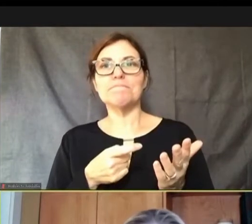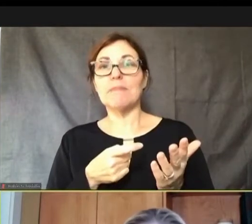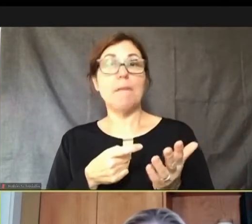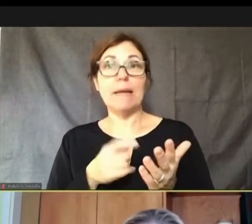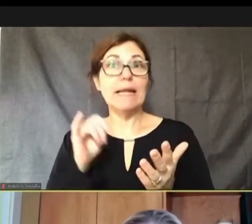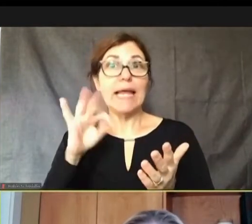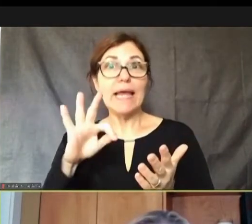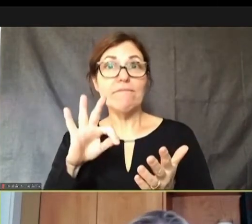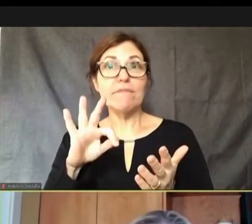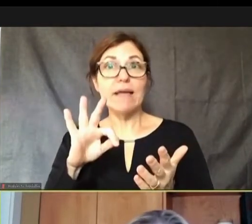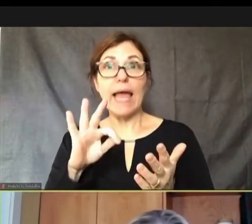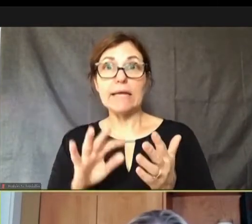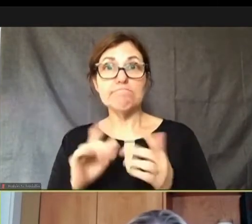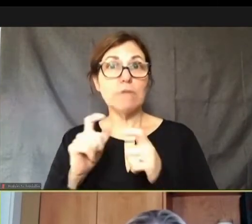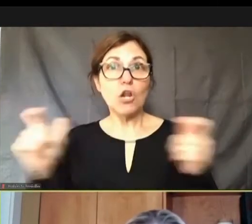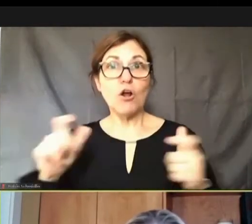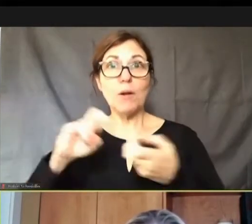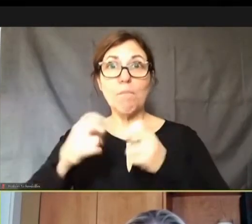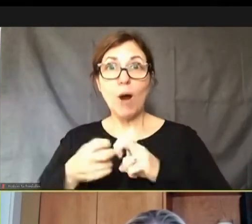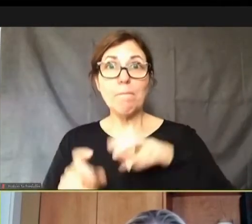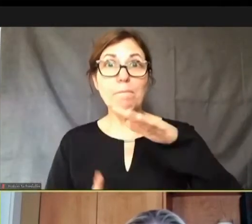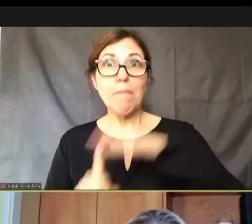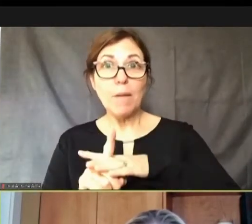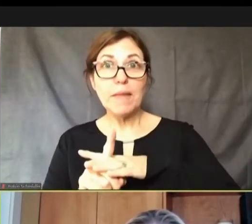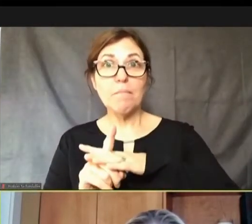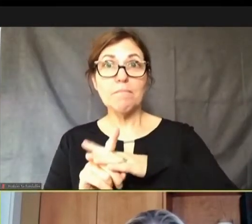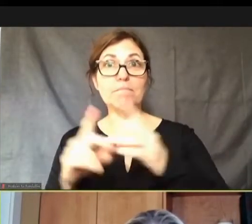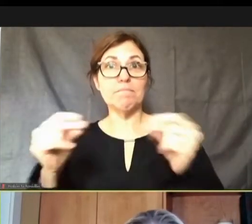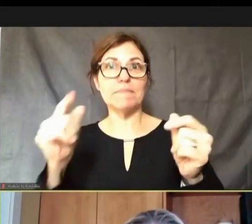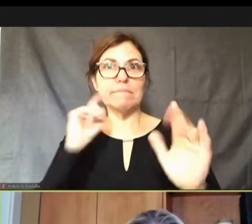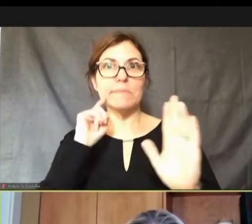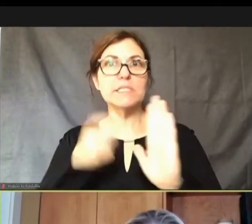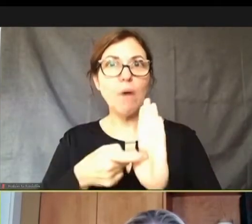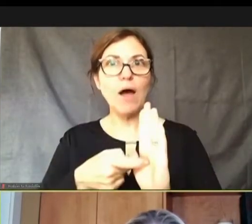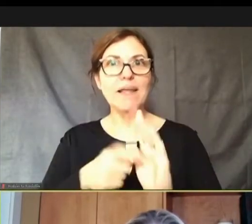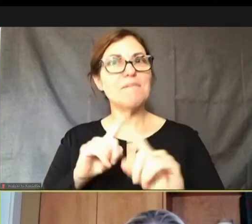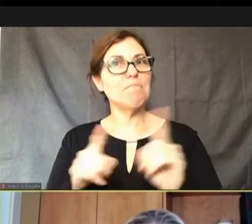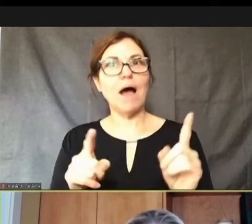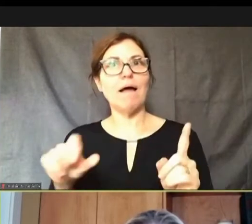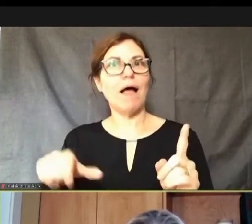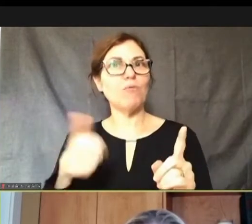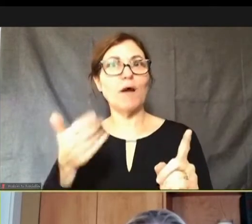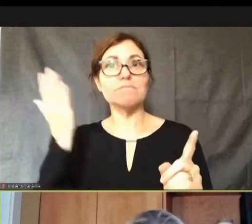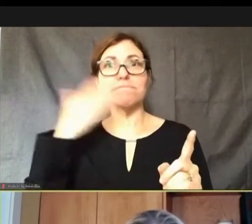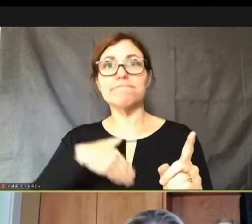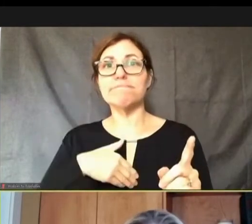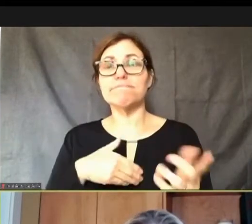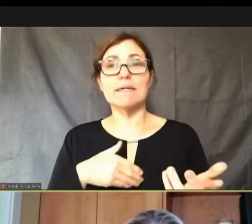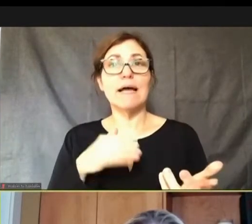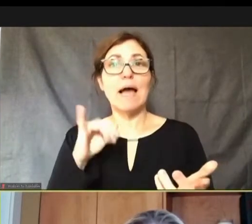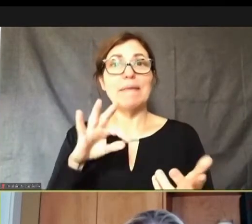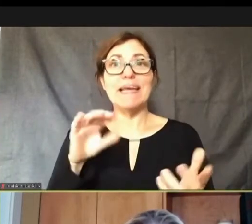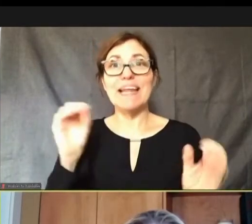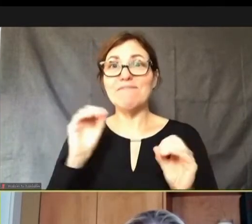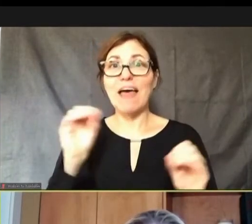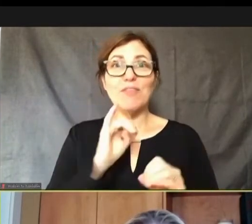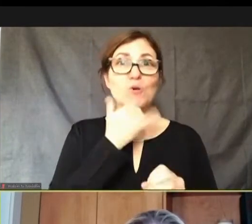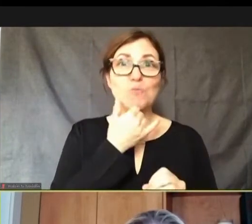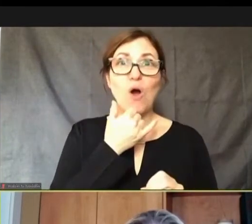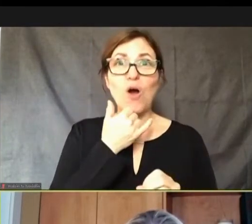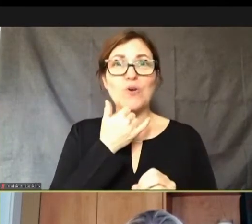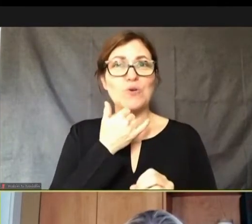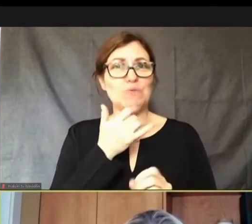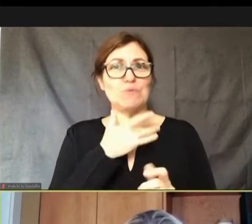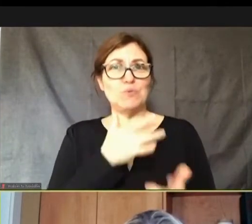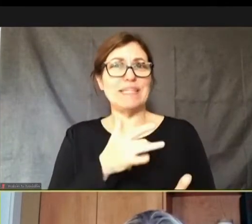unless much like most, you know, utility and city services, unless something goes wrong, you don't pay much attention to it. And so I